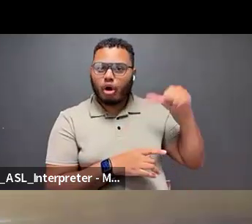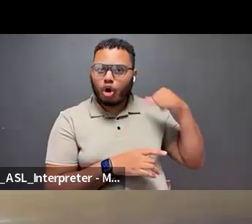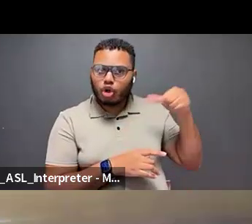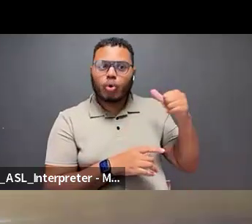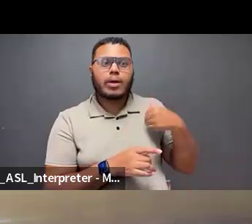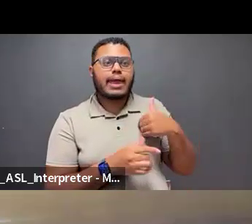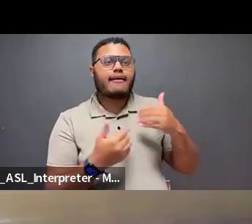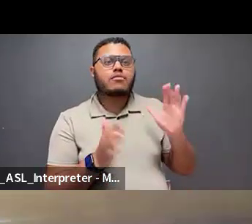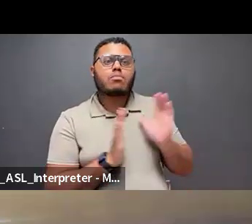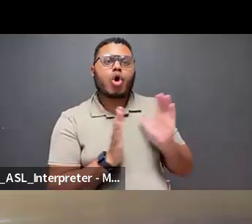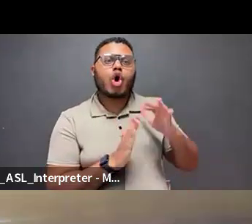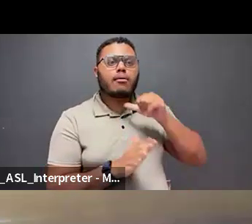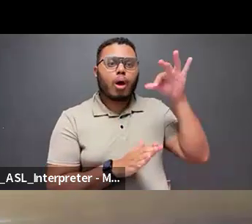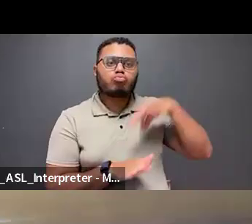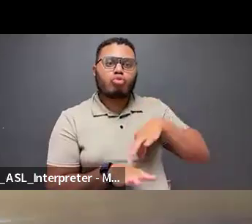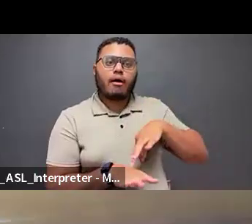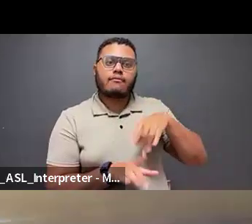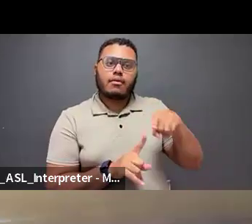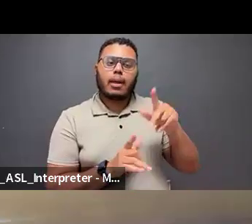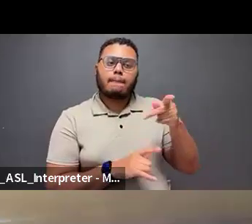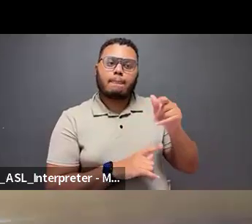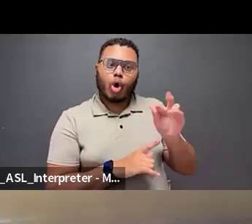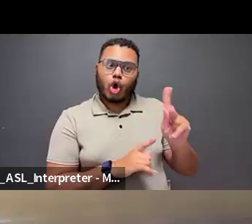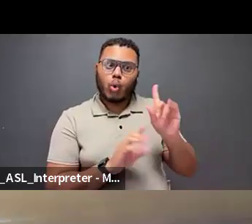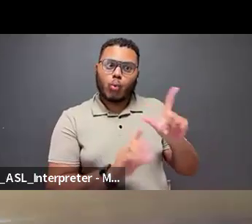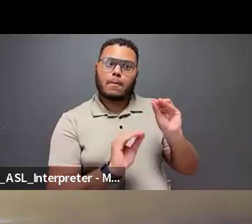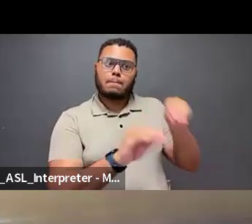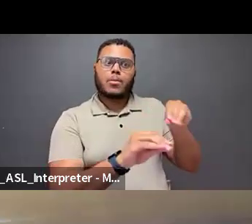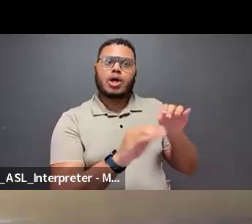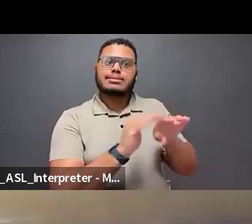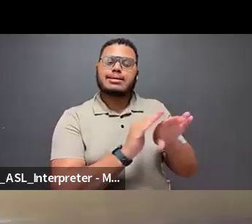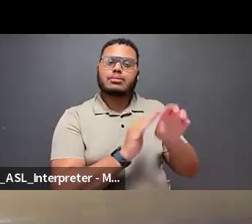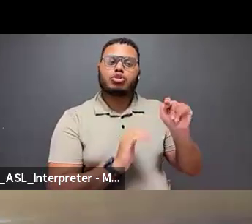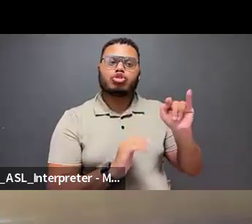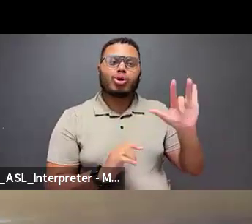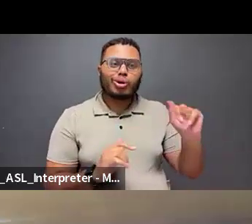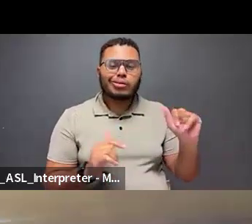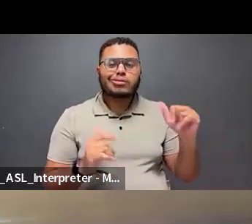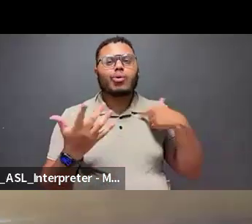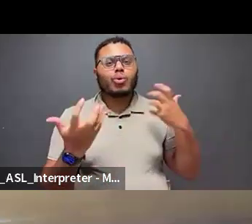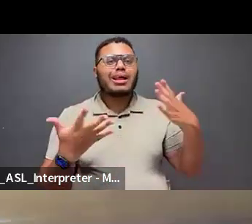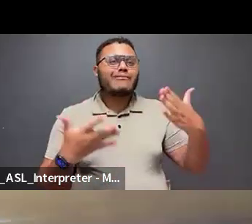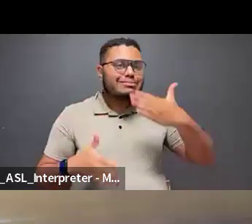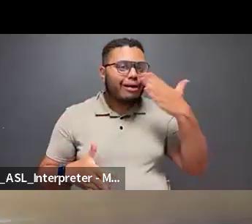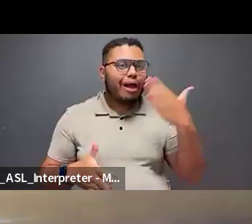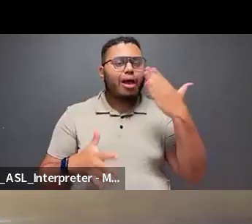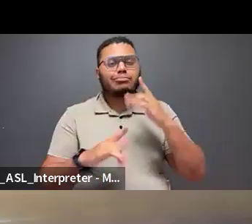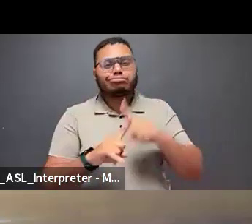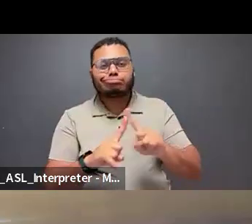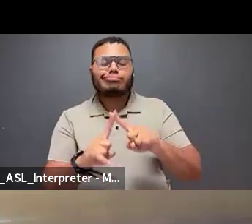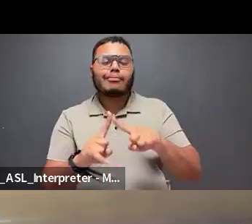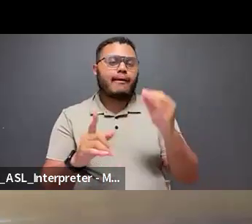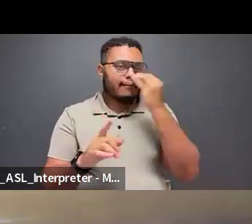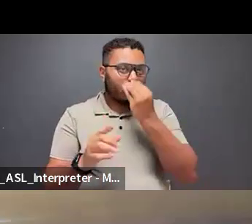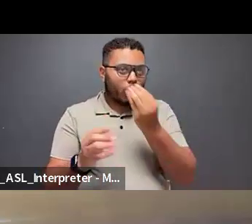nonprofit park in town that we want to put an accessible trail in, but we wanted to have smells and odor, that kind of thing, flower beds, that